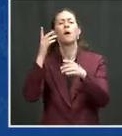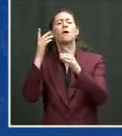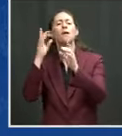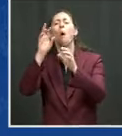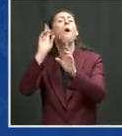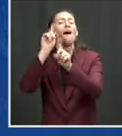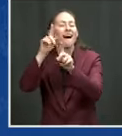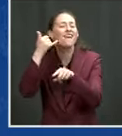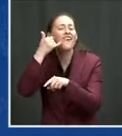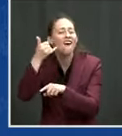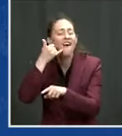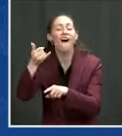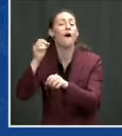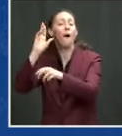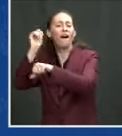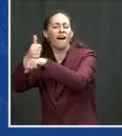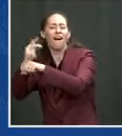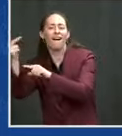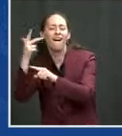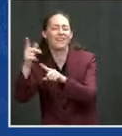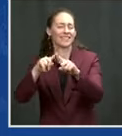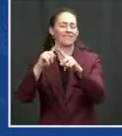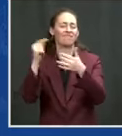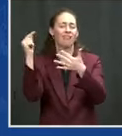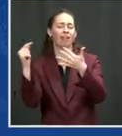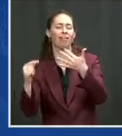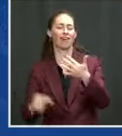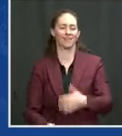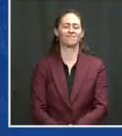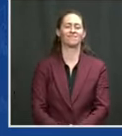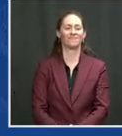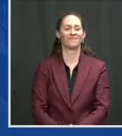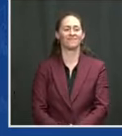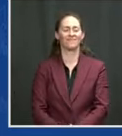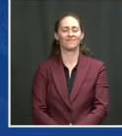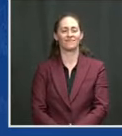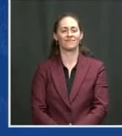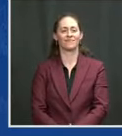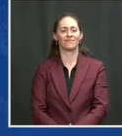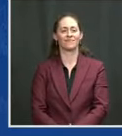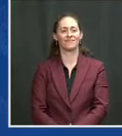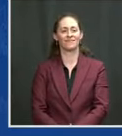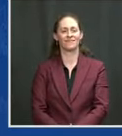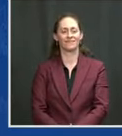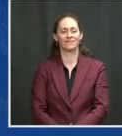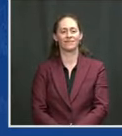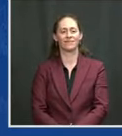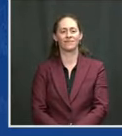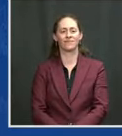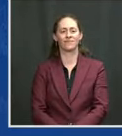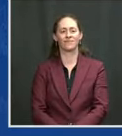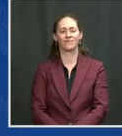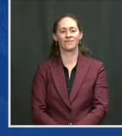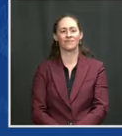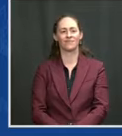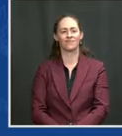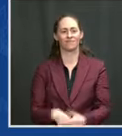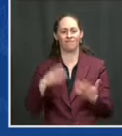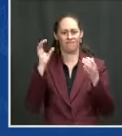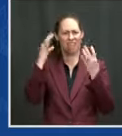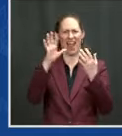And so, once again, governors in so many states, particularly the six that are here, have been